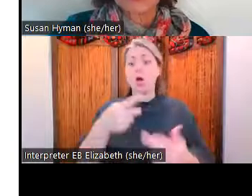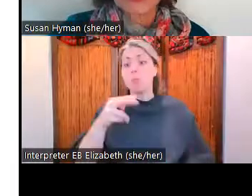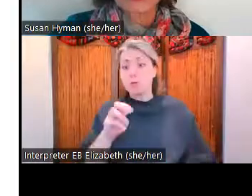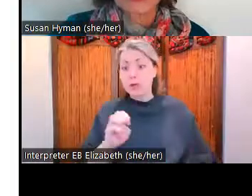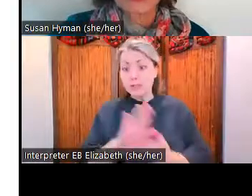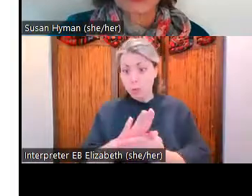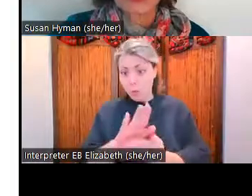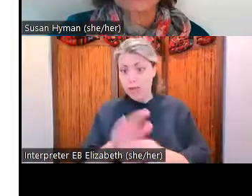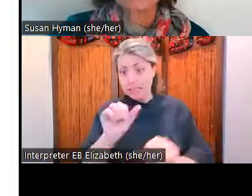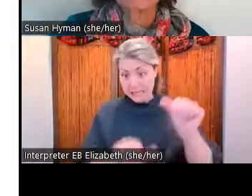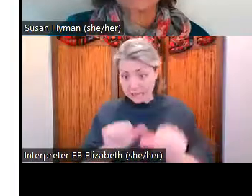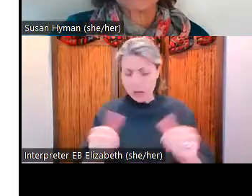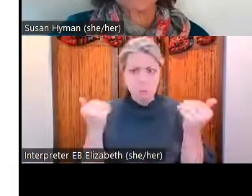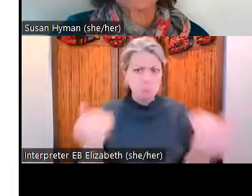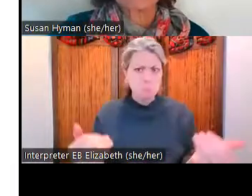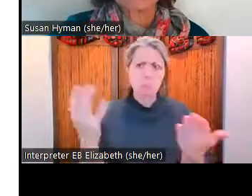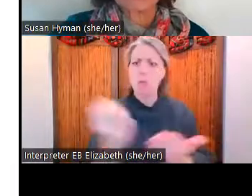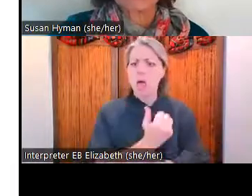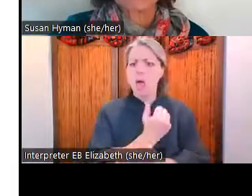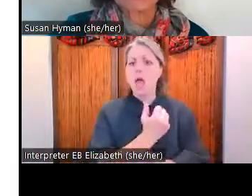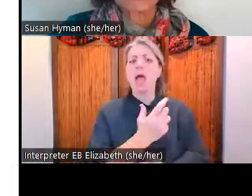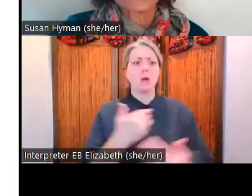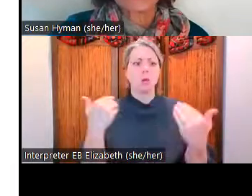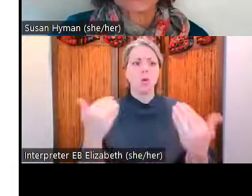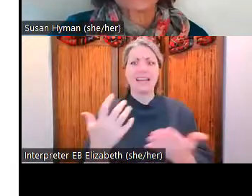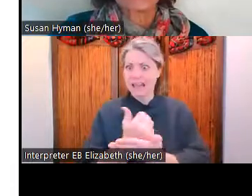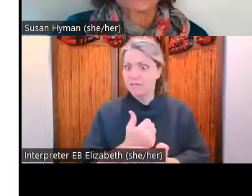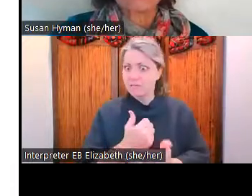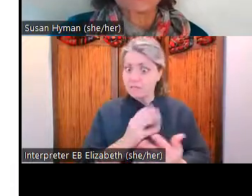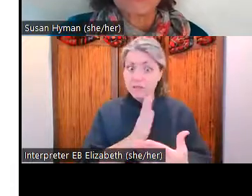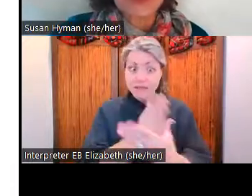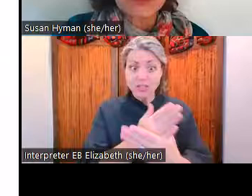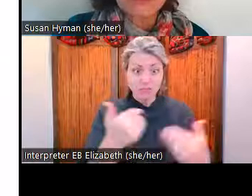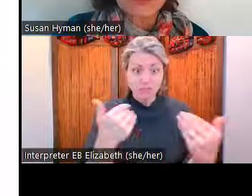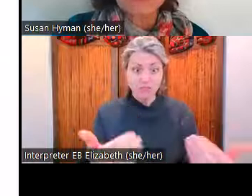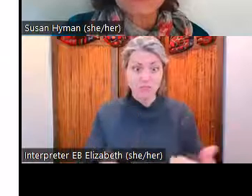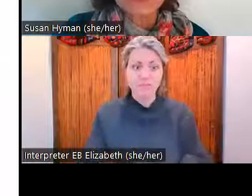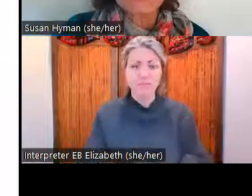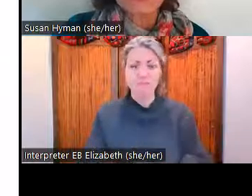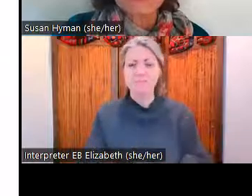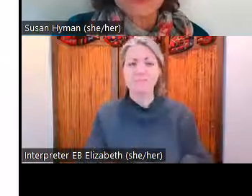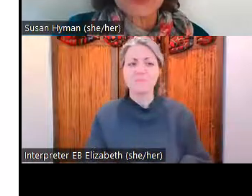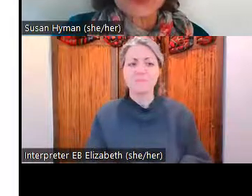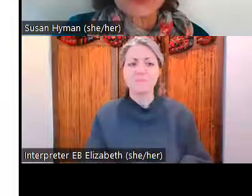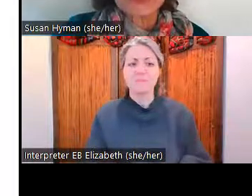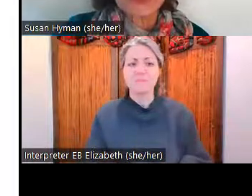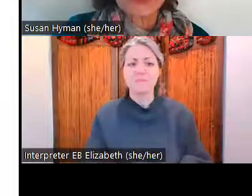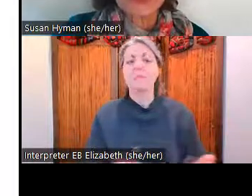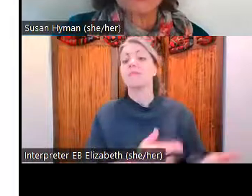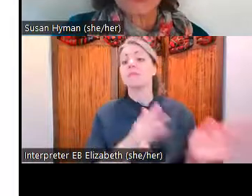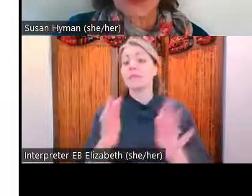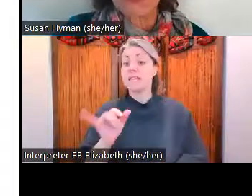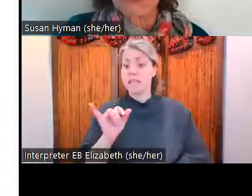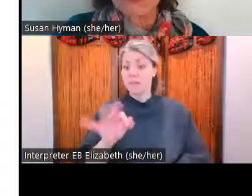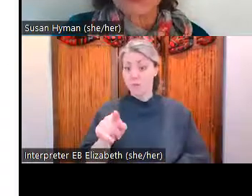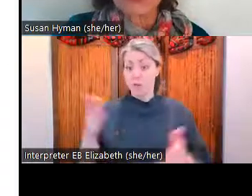for assessment and appropriate intervention for delays is indicated. Now, for those of you who were here on Thursday,